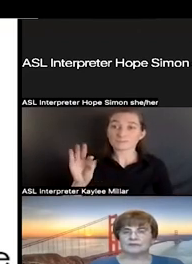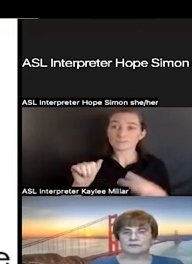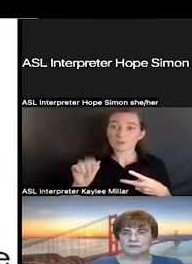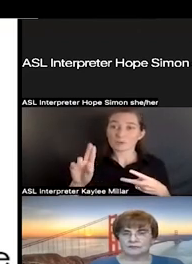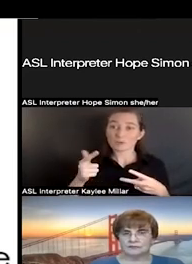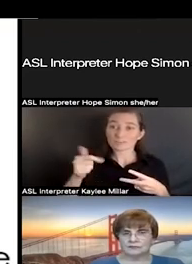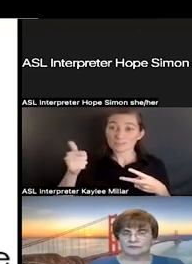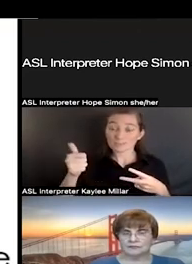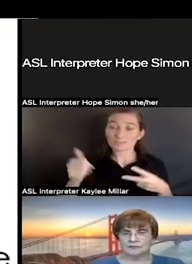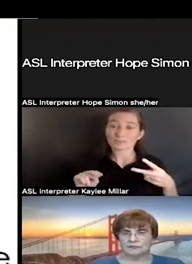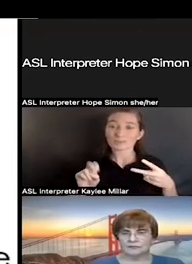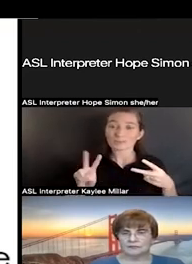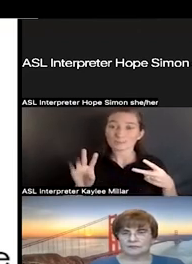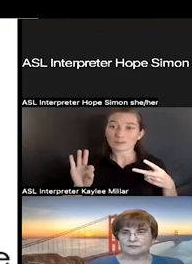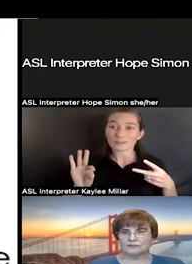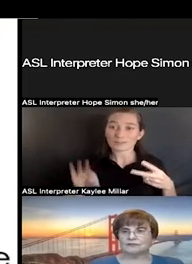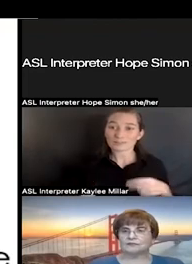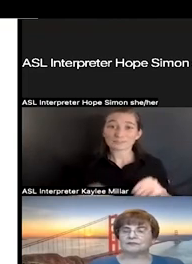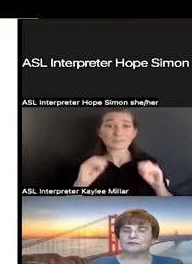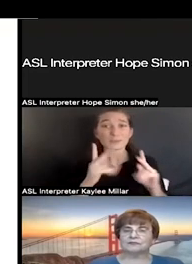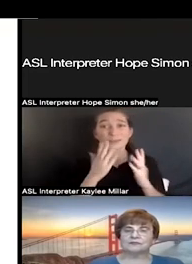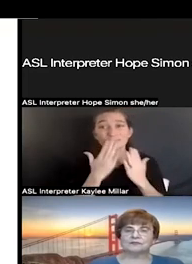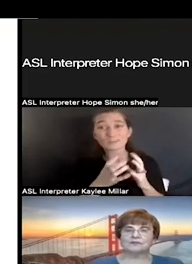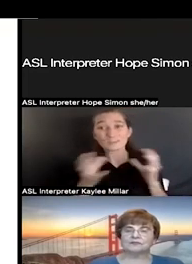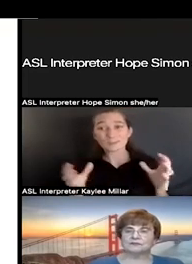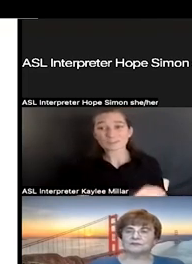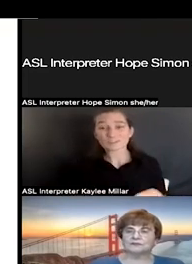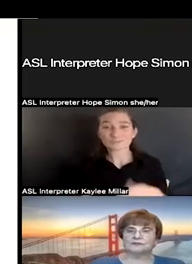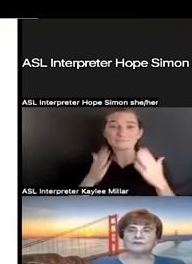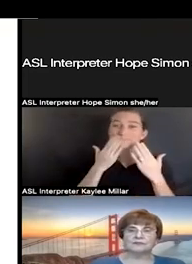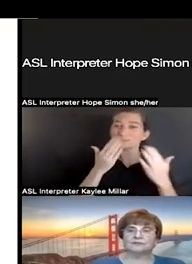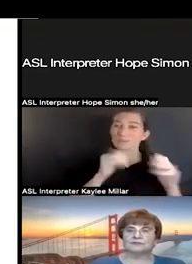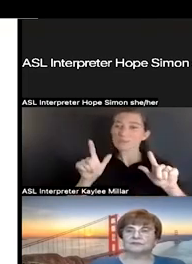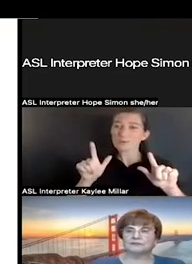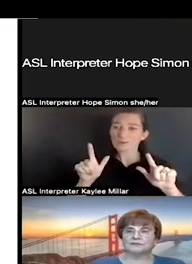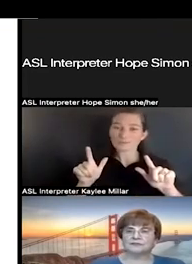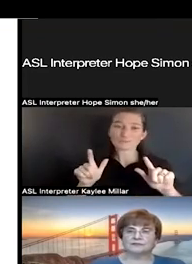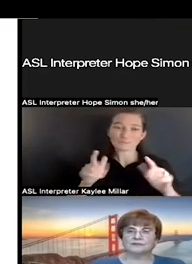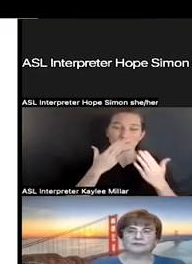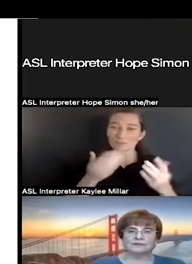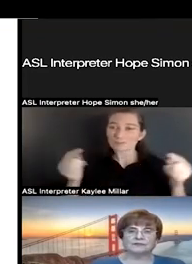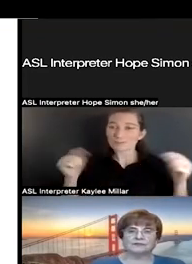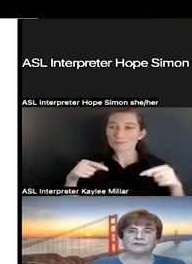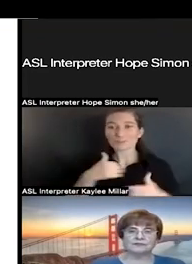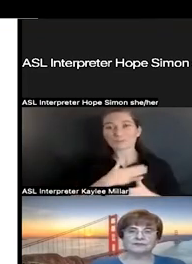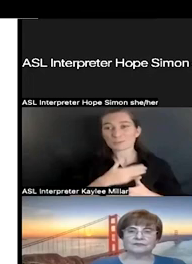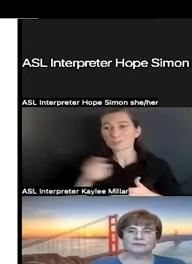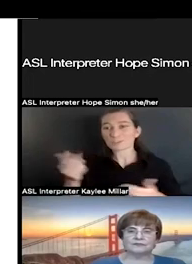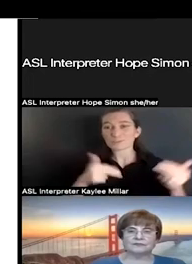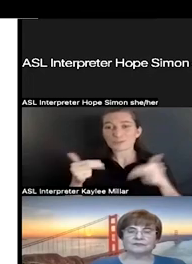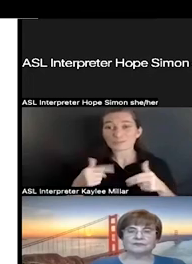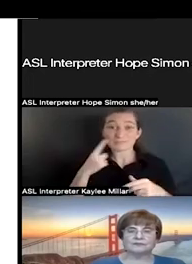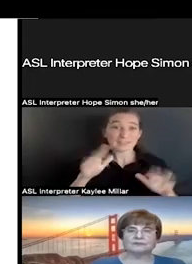9th. Mm-hmm. Thank you so much. Great workshop. Thank you all very much. We do appreciate you for joining us, and I thought it